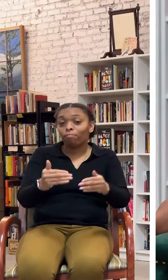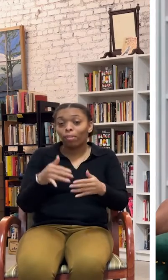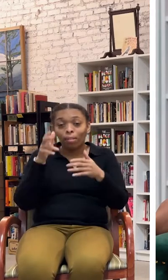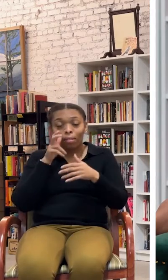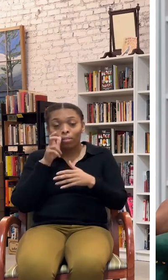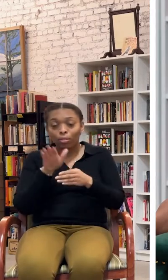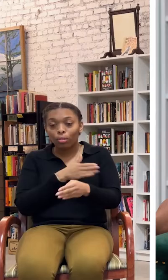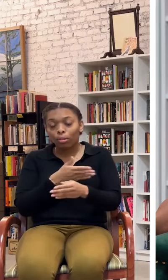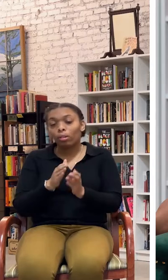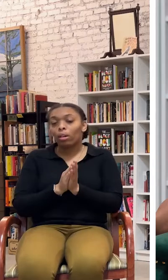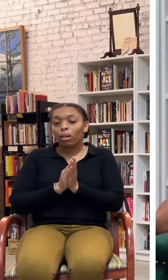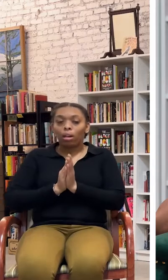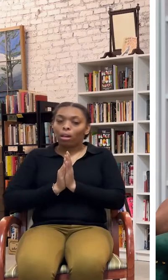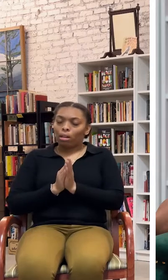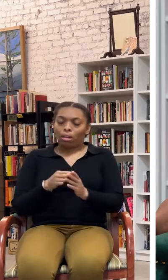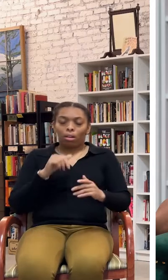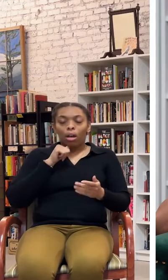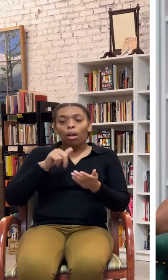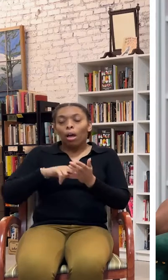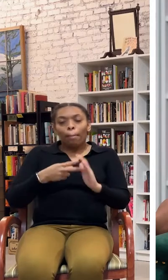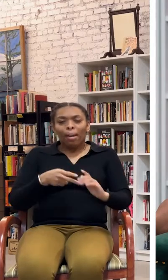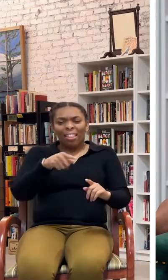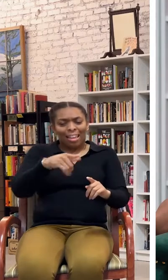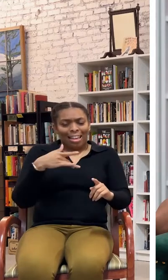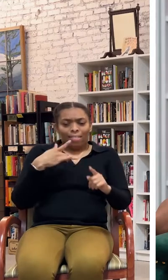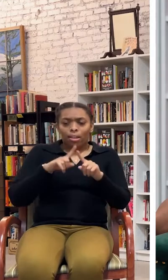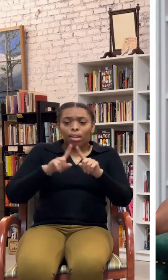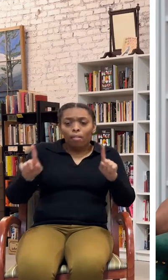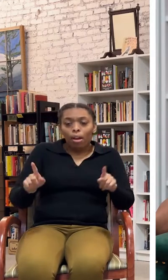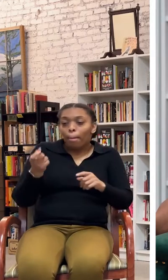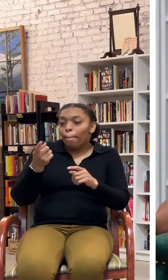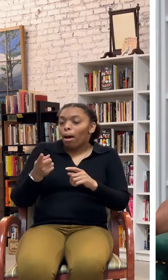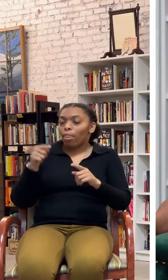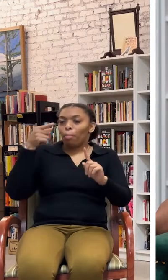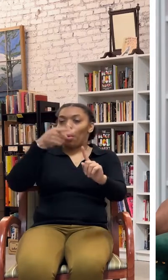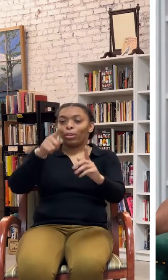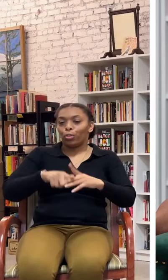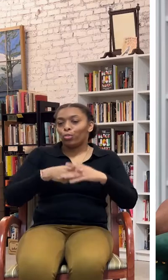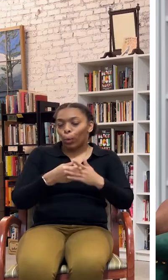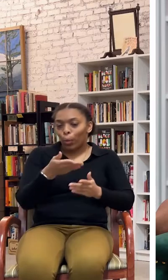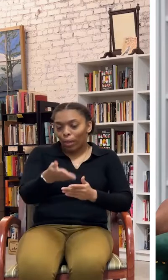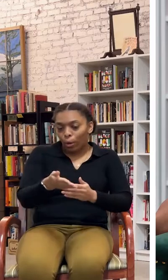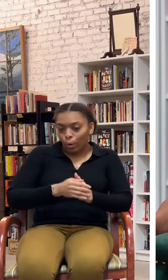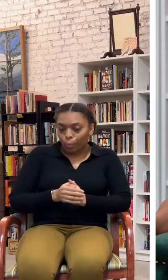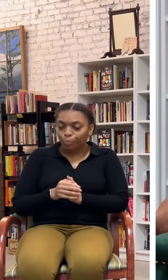the song. That doesn't mean that they're gonna feel any differently, but the point is to start there, because that's what they told you brings them